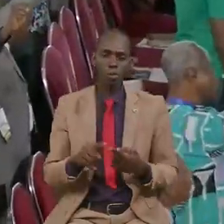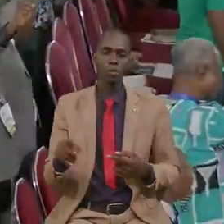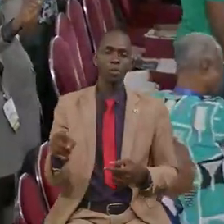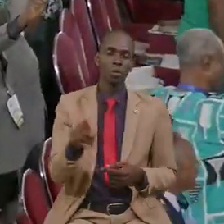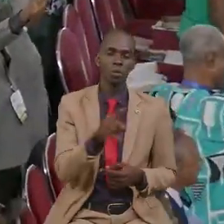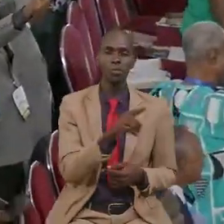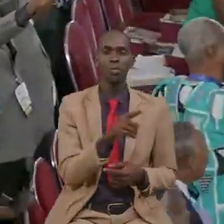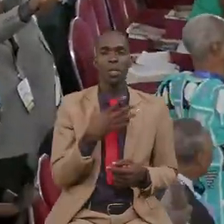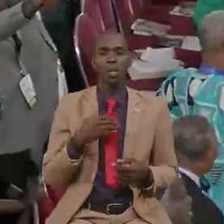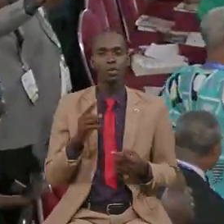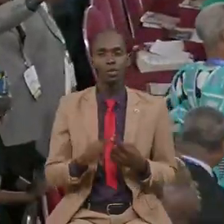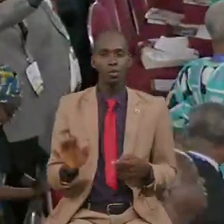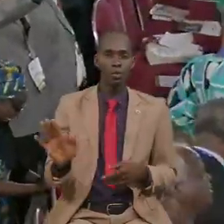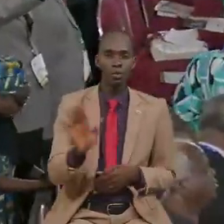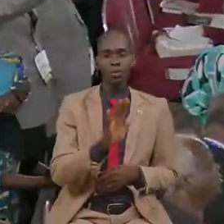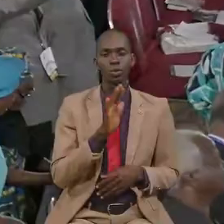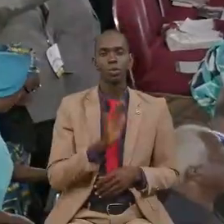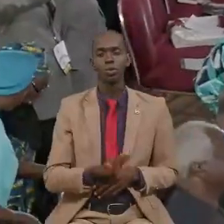and to your children